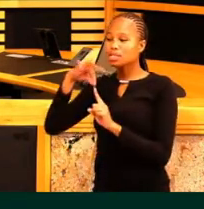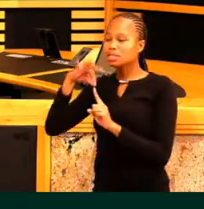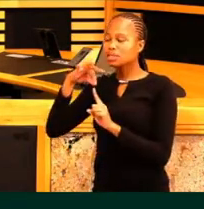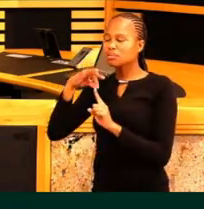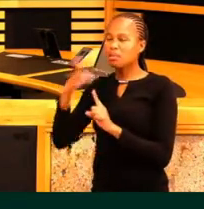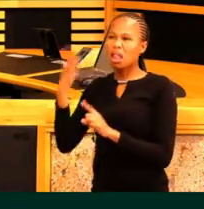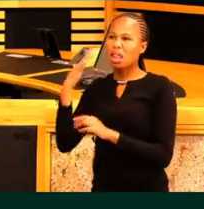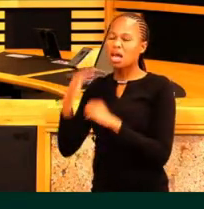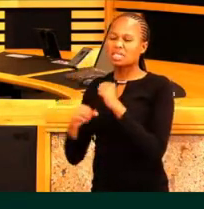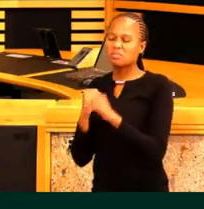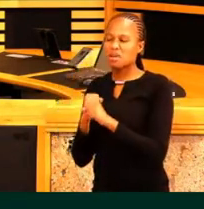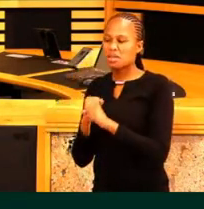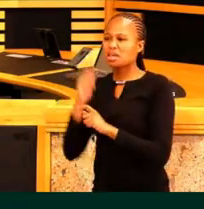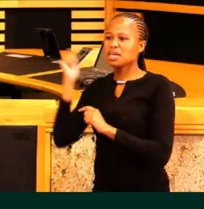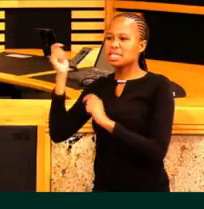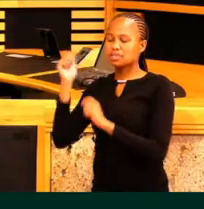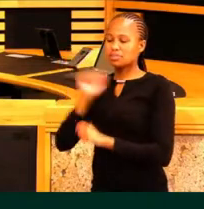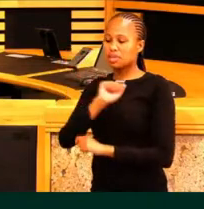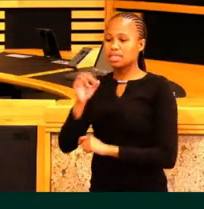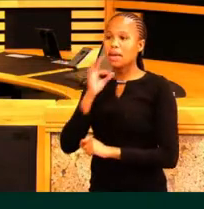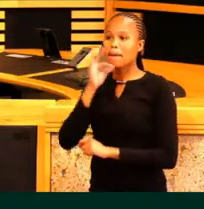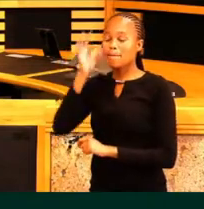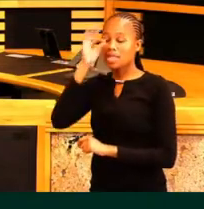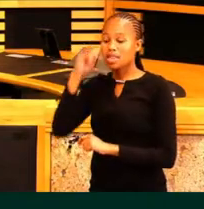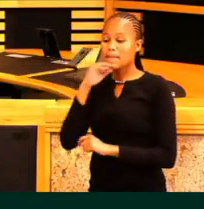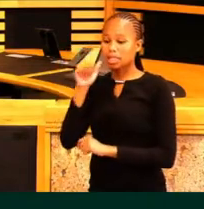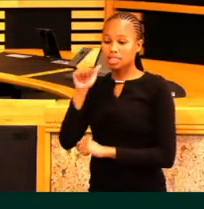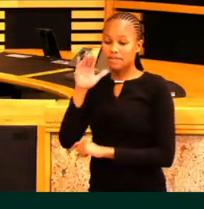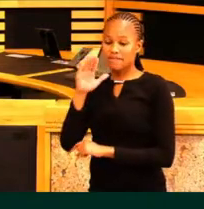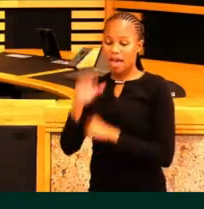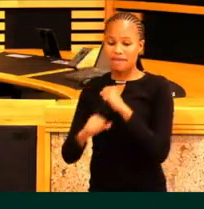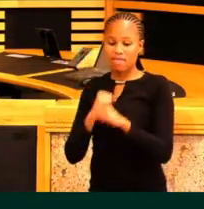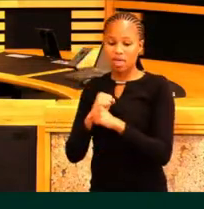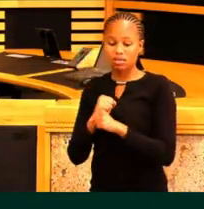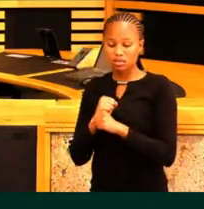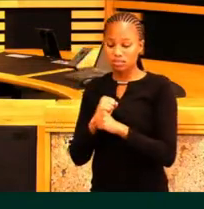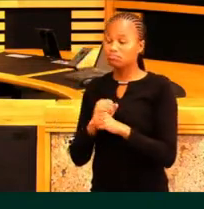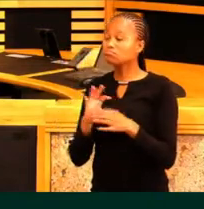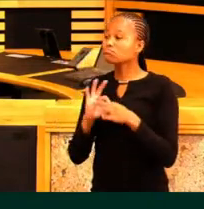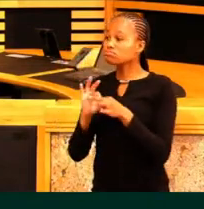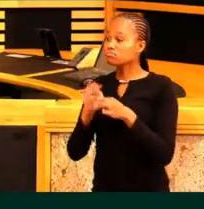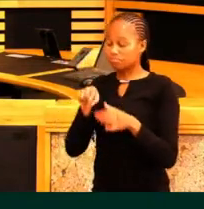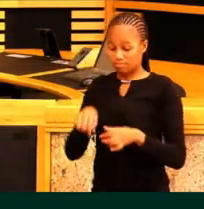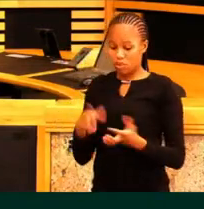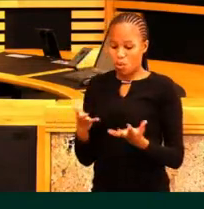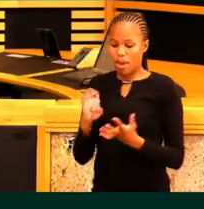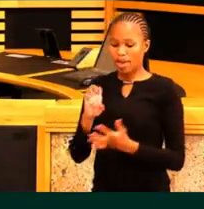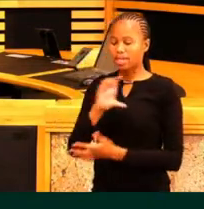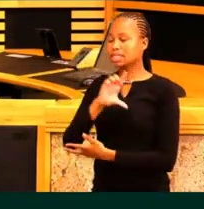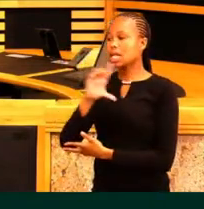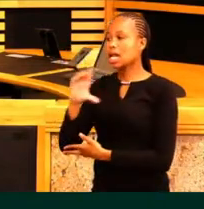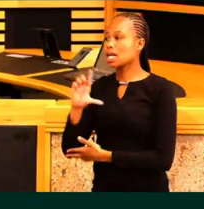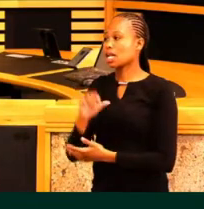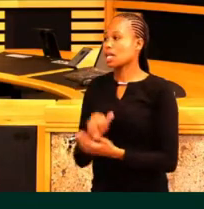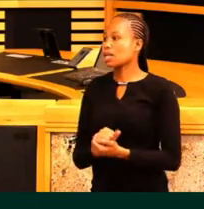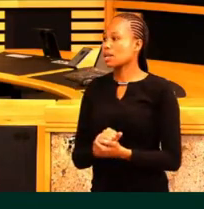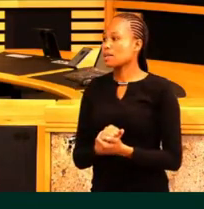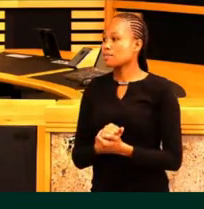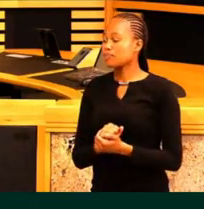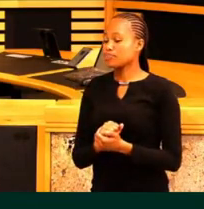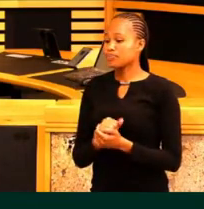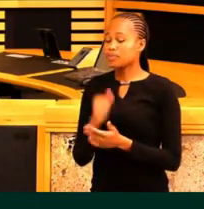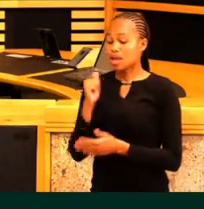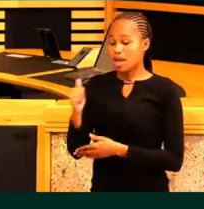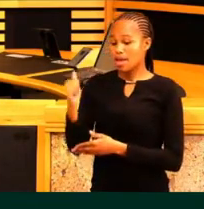month ago while celebrating their birthday 65 years operating here in East London yesterday